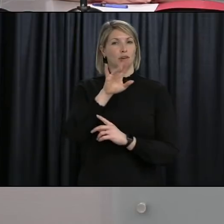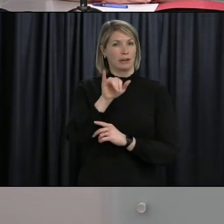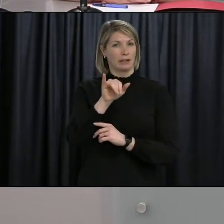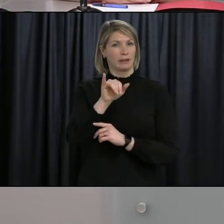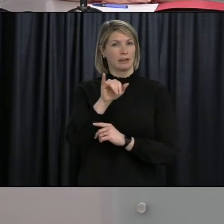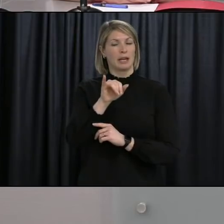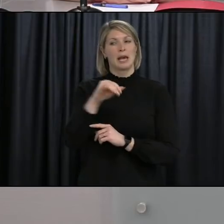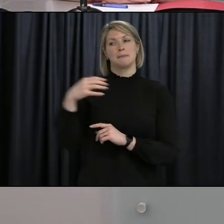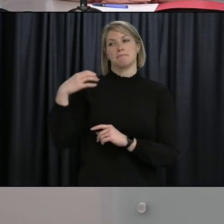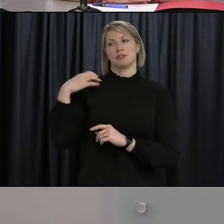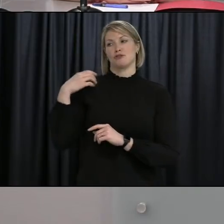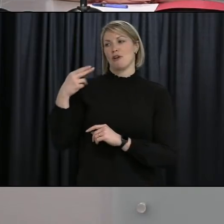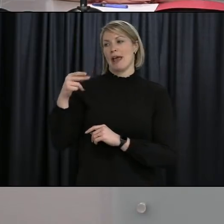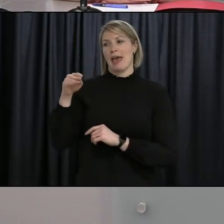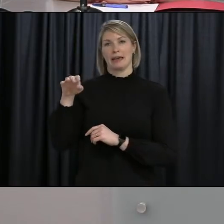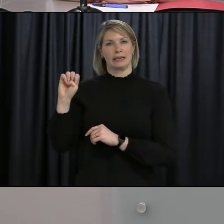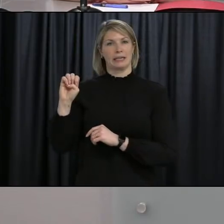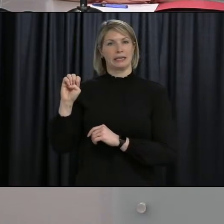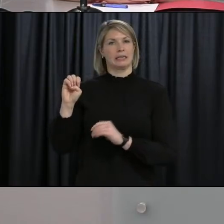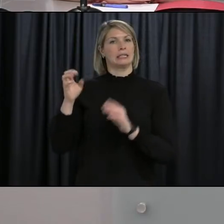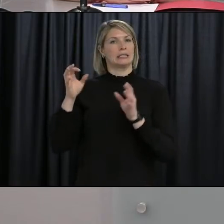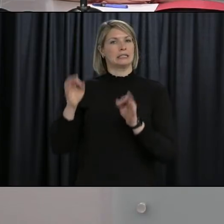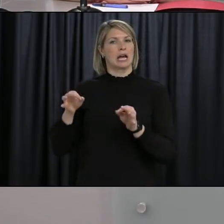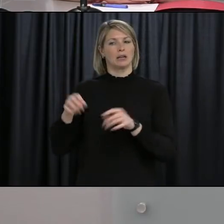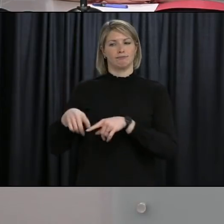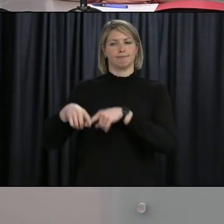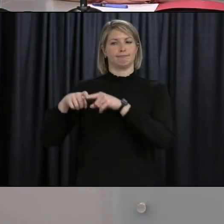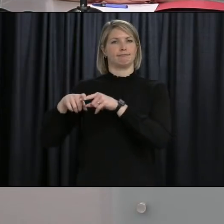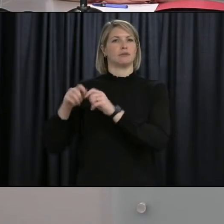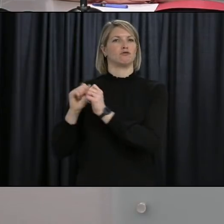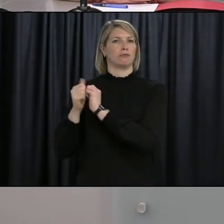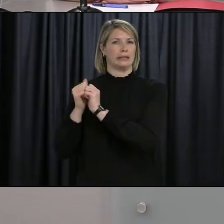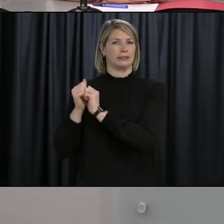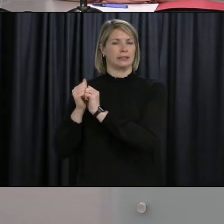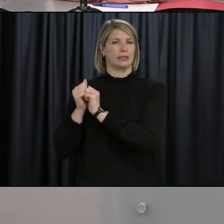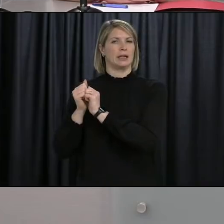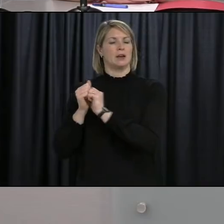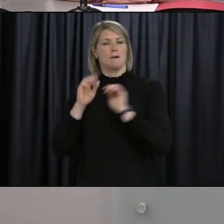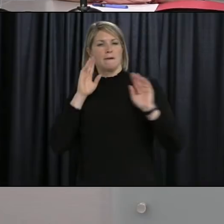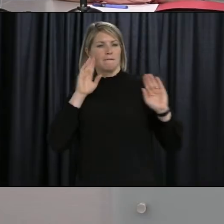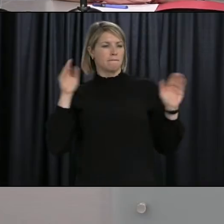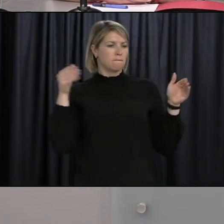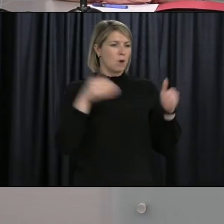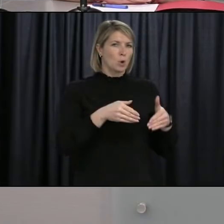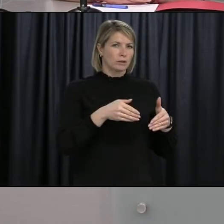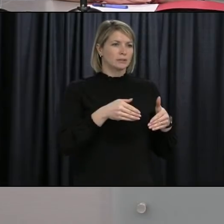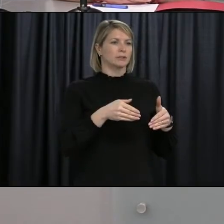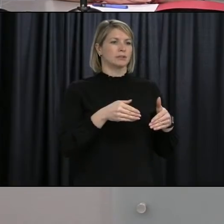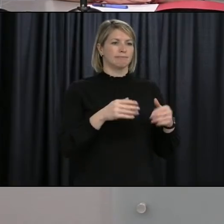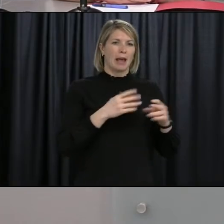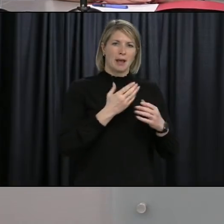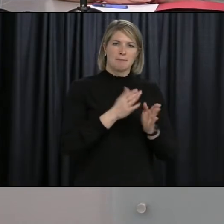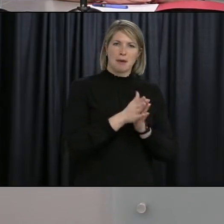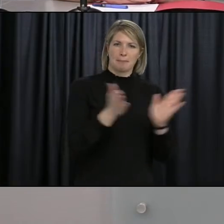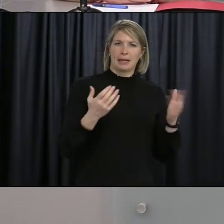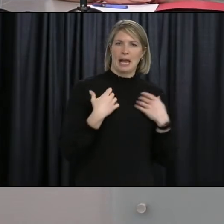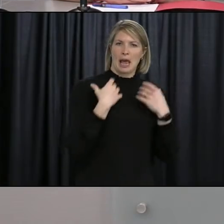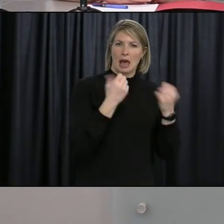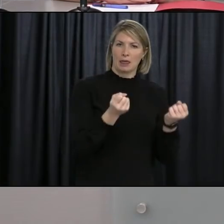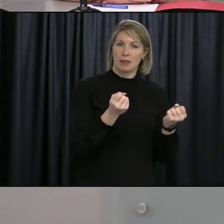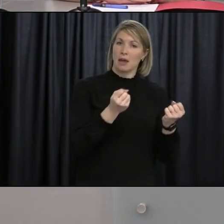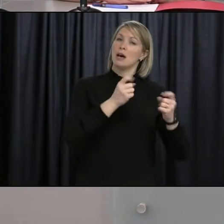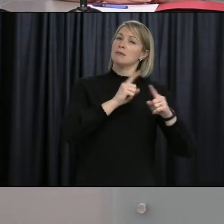to bring light to how severe this situation is, yet we are still expected to go to the polls on Saturday. Is it